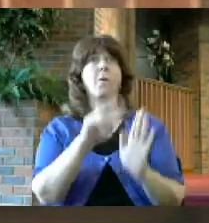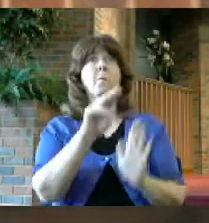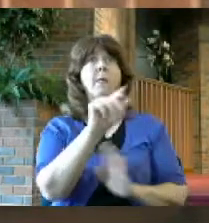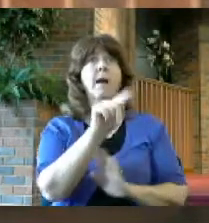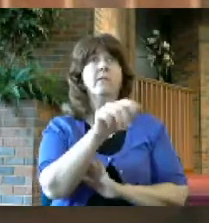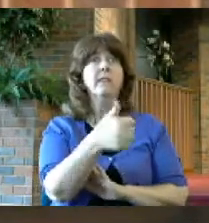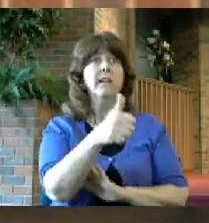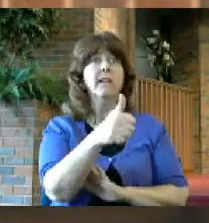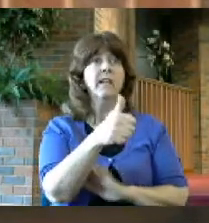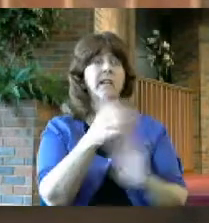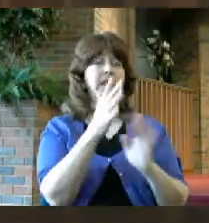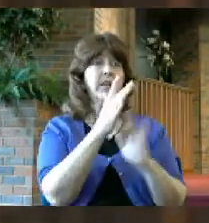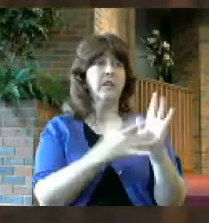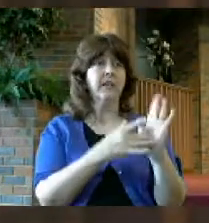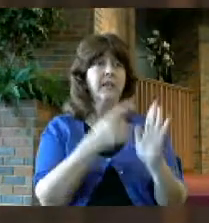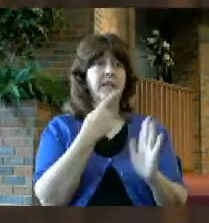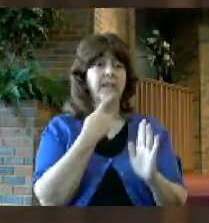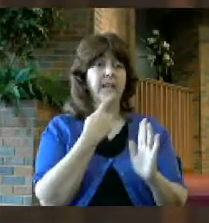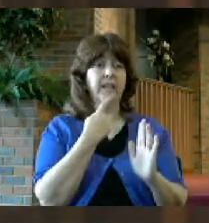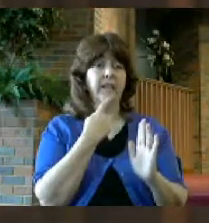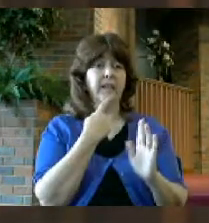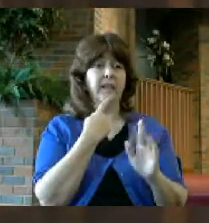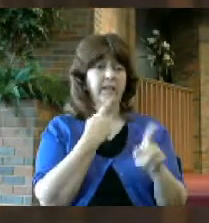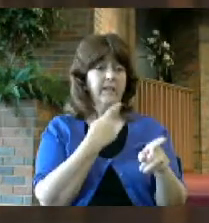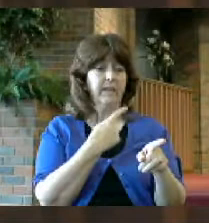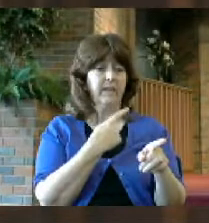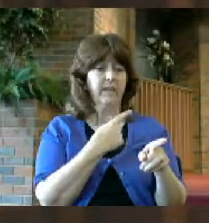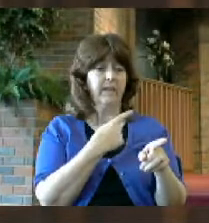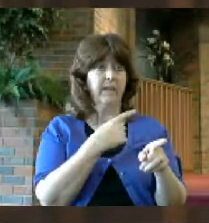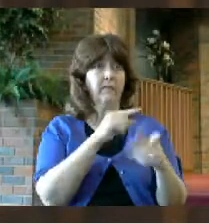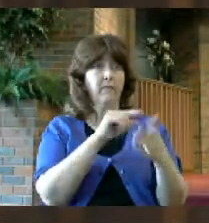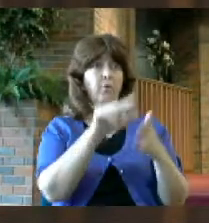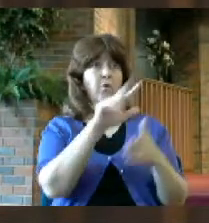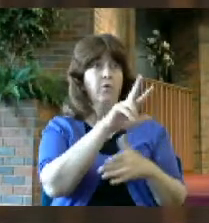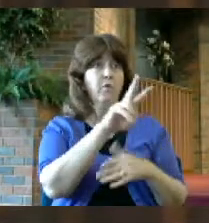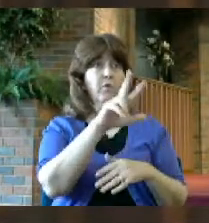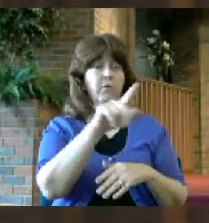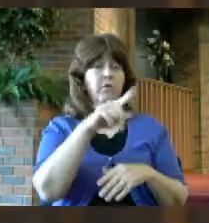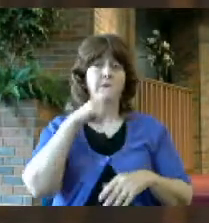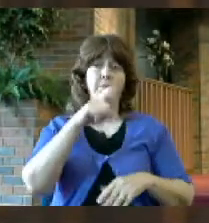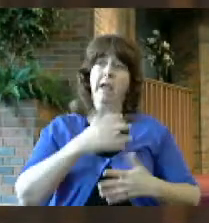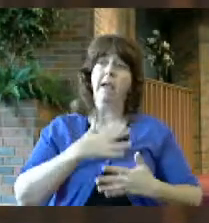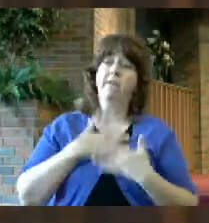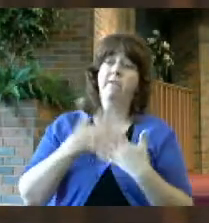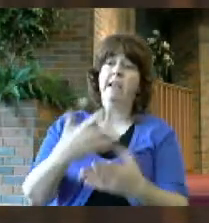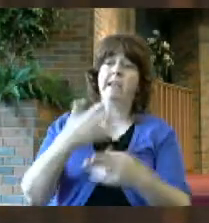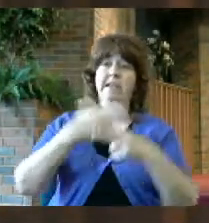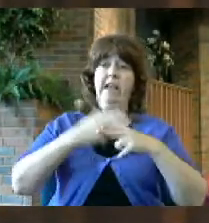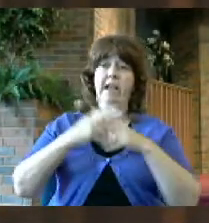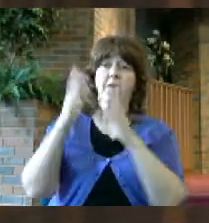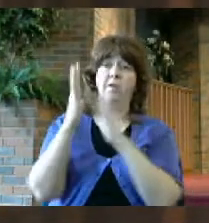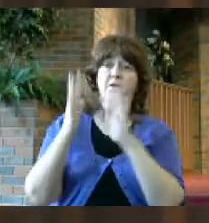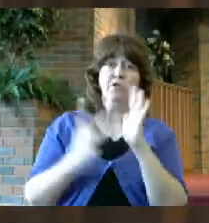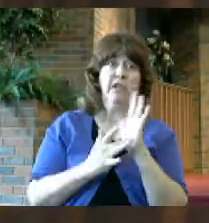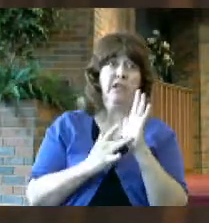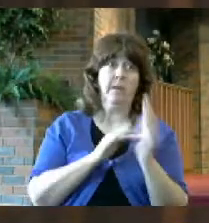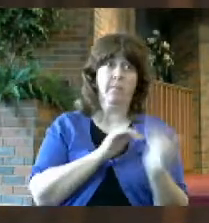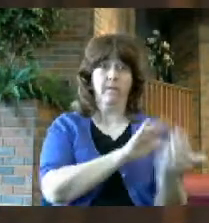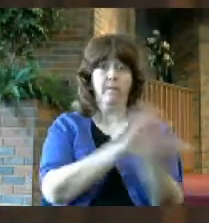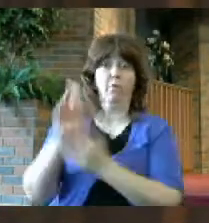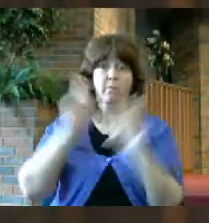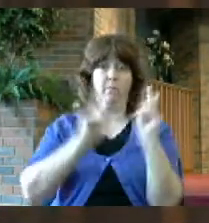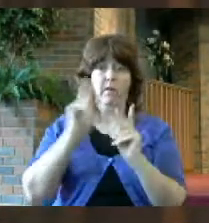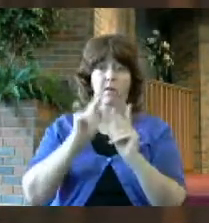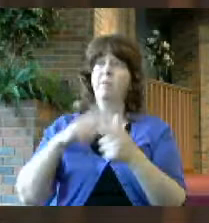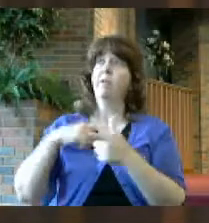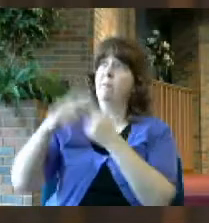verses 32 and 33, that you must confess the name of Jesus before men in order for Jesus to confess you before the Father, or what Jesus said